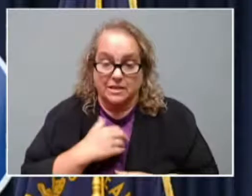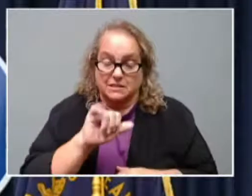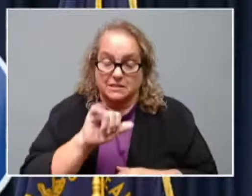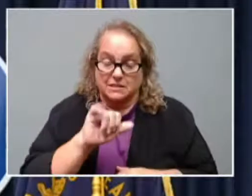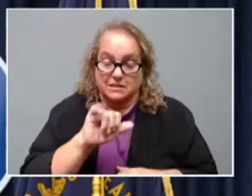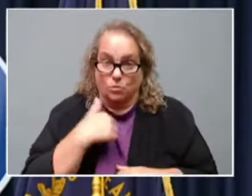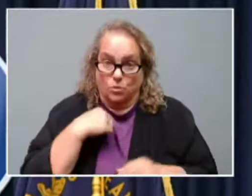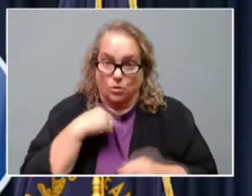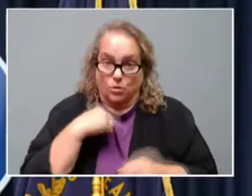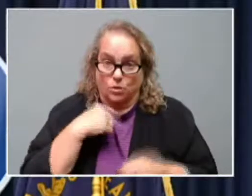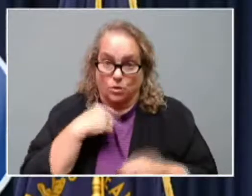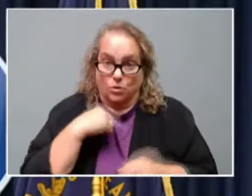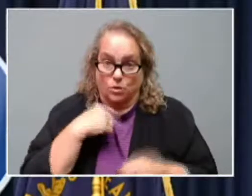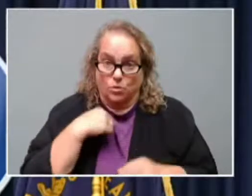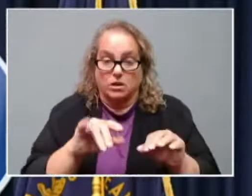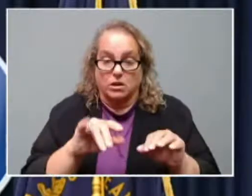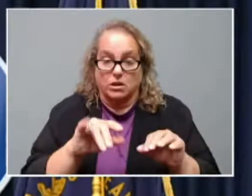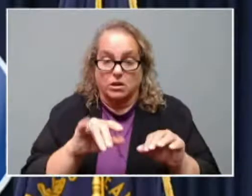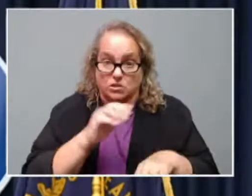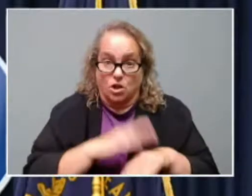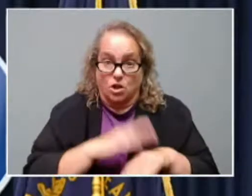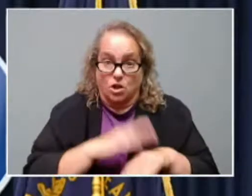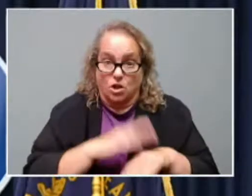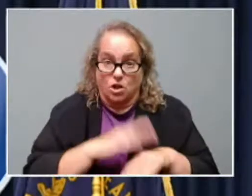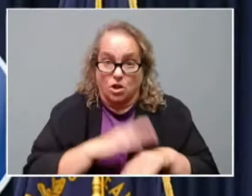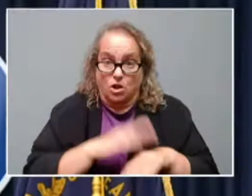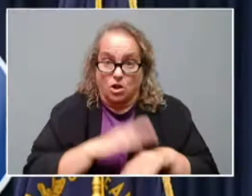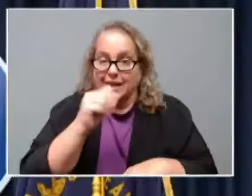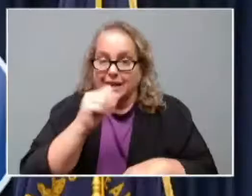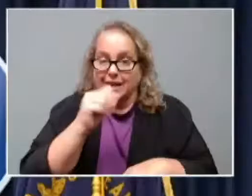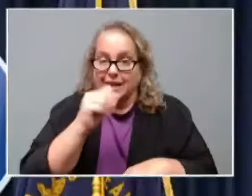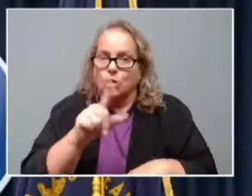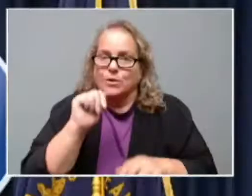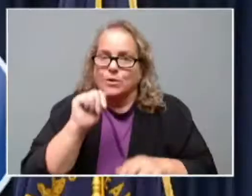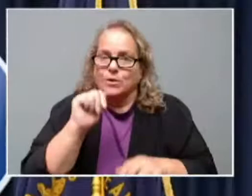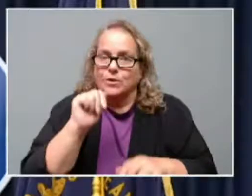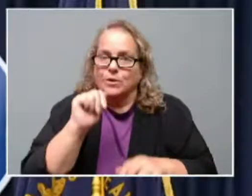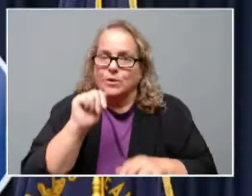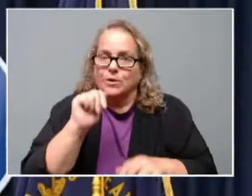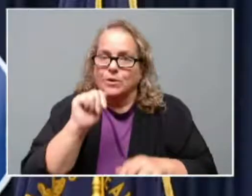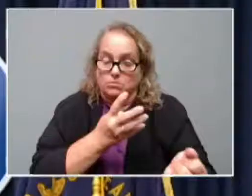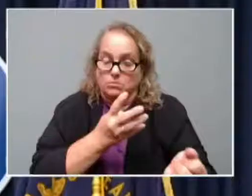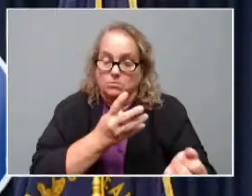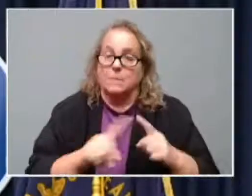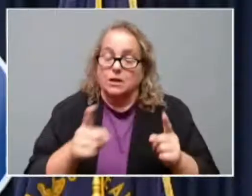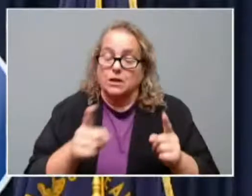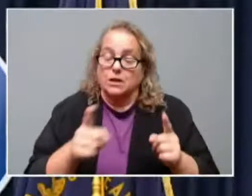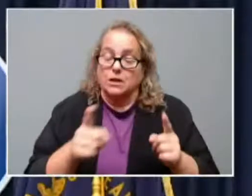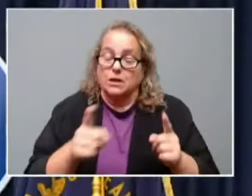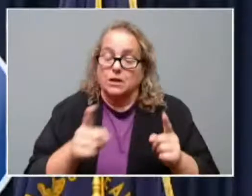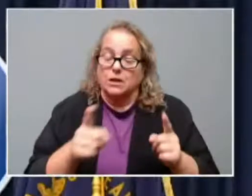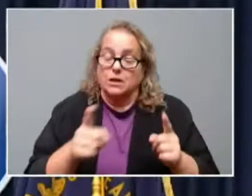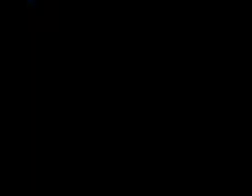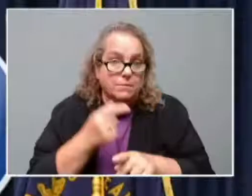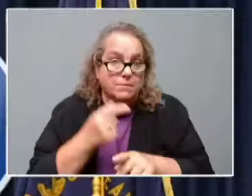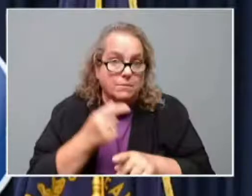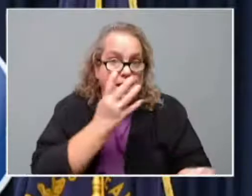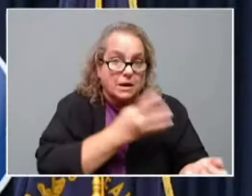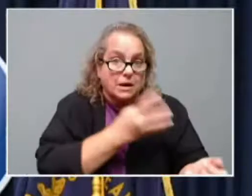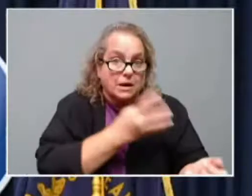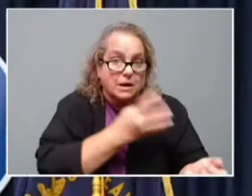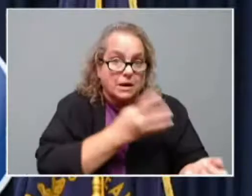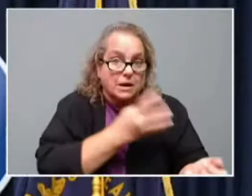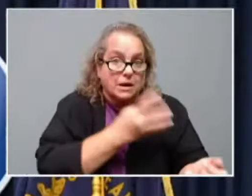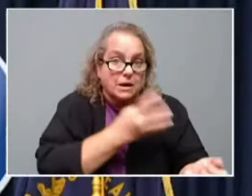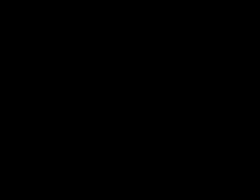on the website, but certainly meeting demand. Now, there are 2 types of monoclonal antibody treatment, and some people come